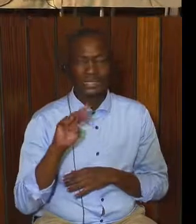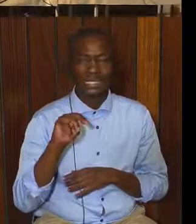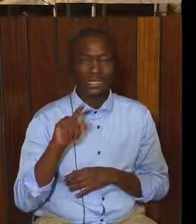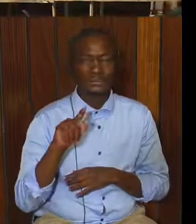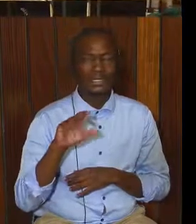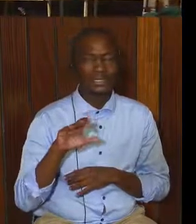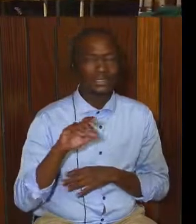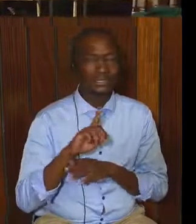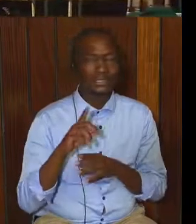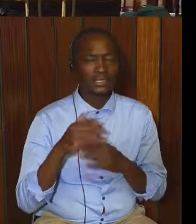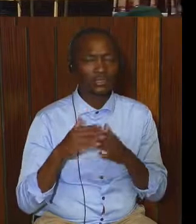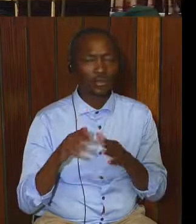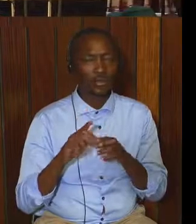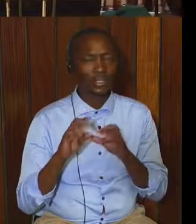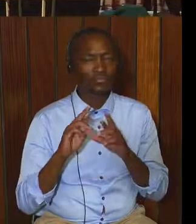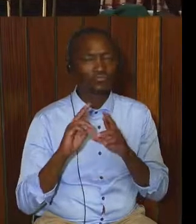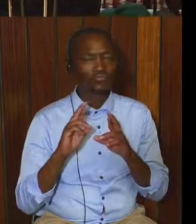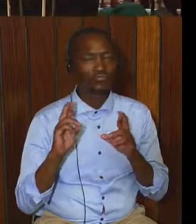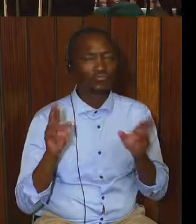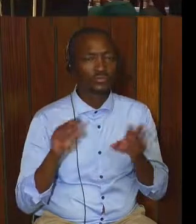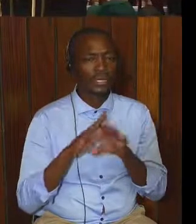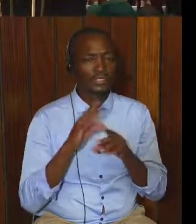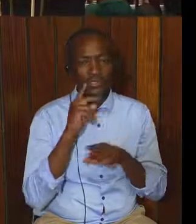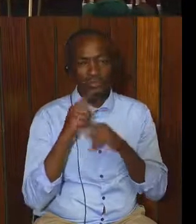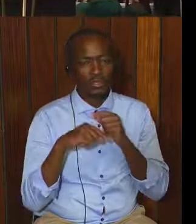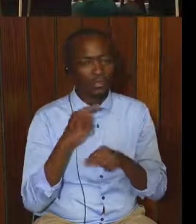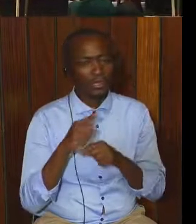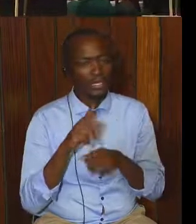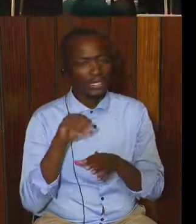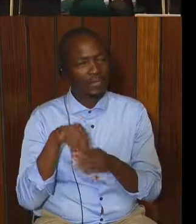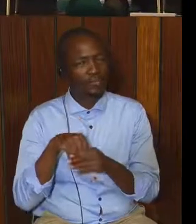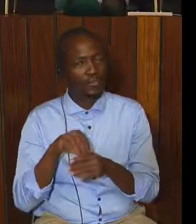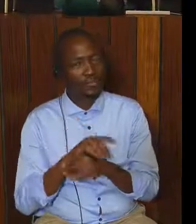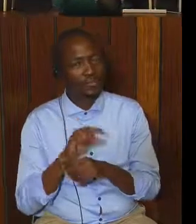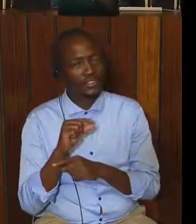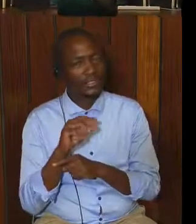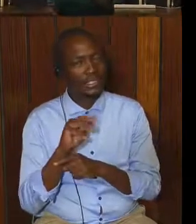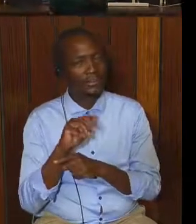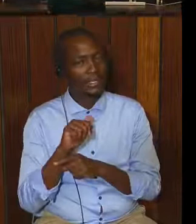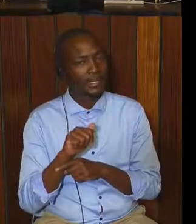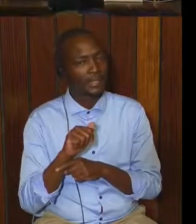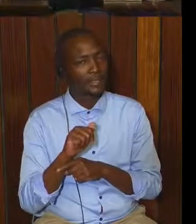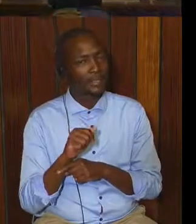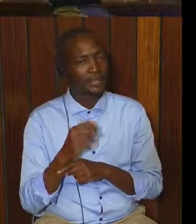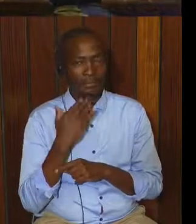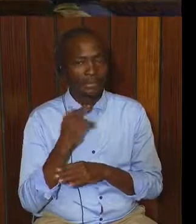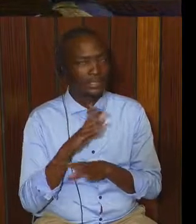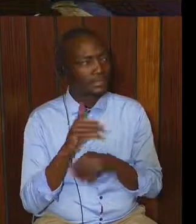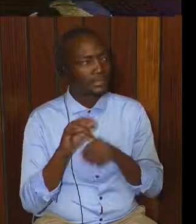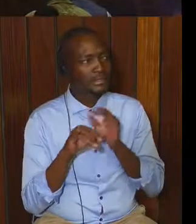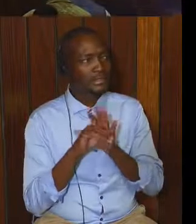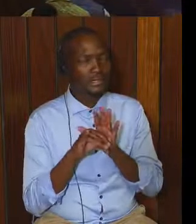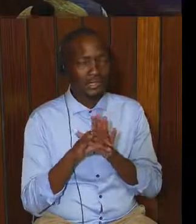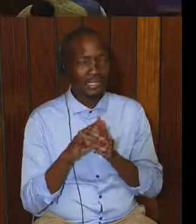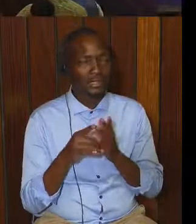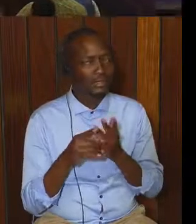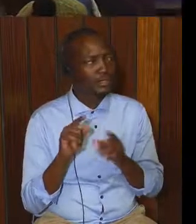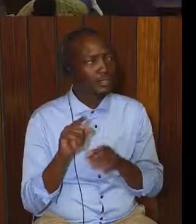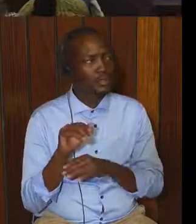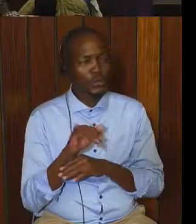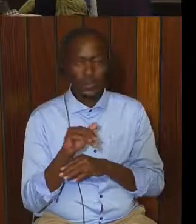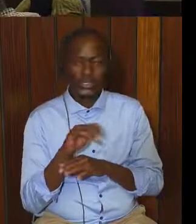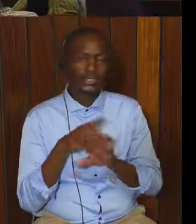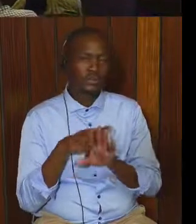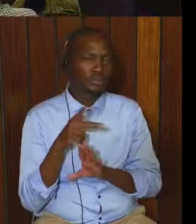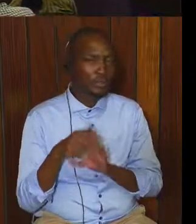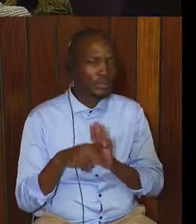in his opening remarks alluded to the involvement of the GMA. Can you just indicate which project,